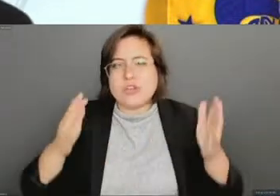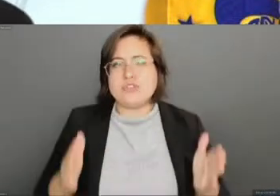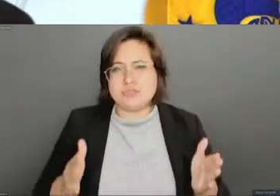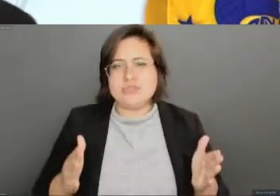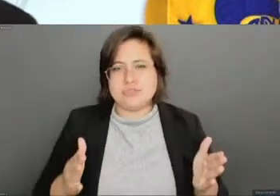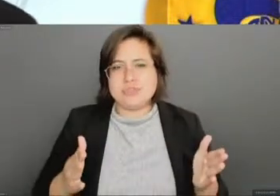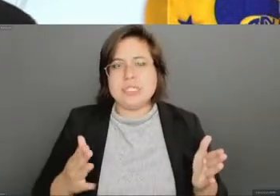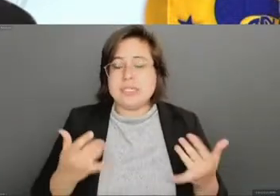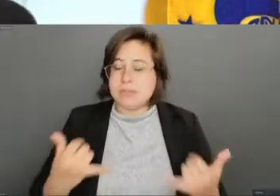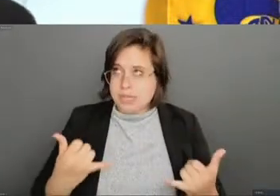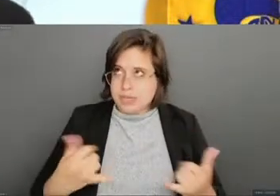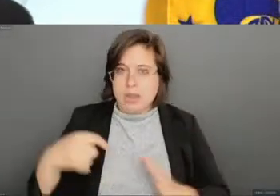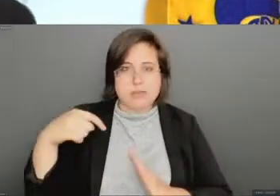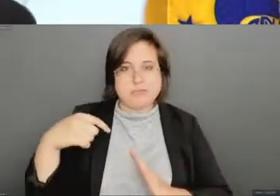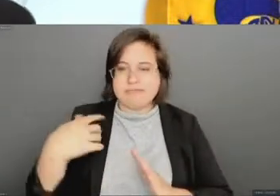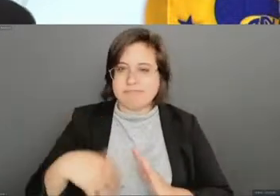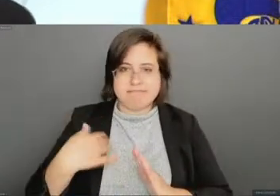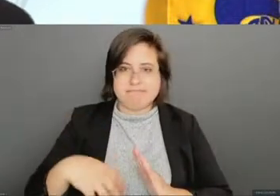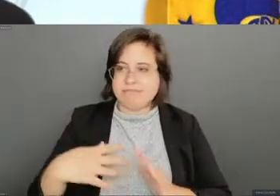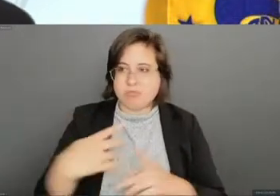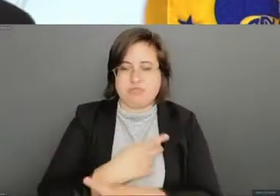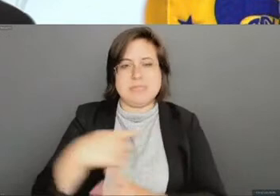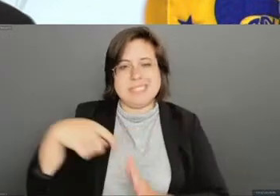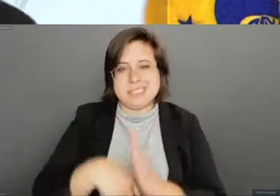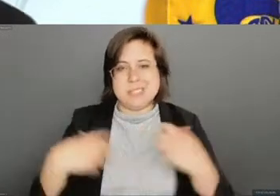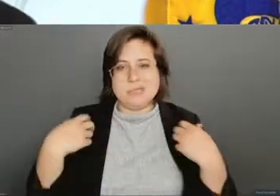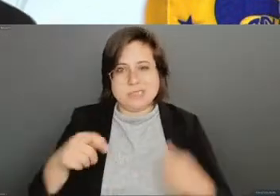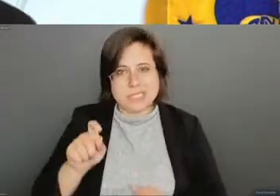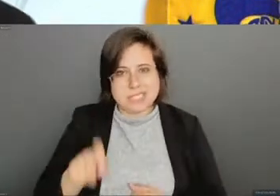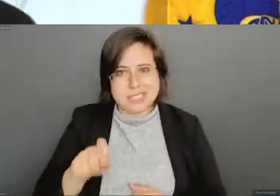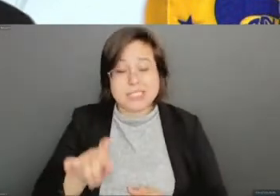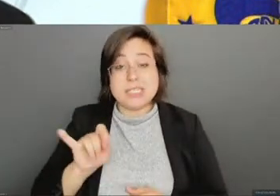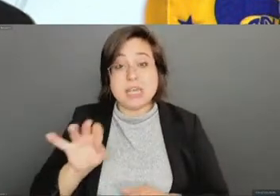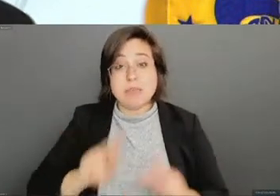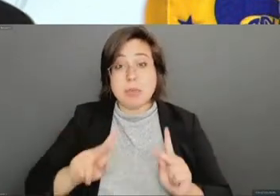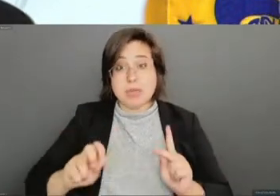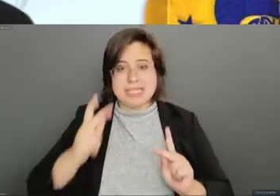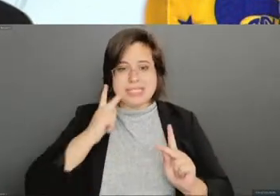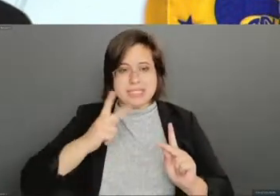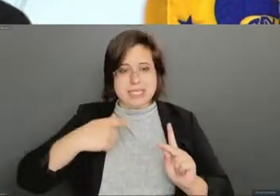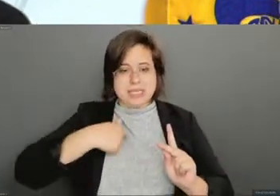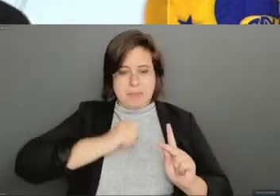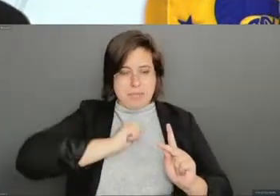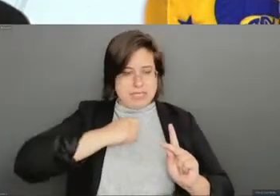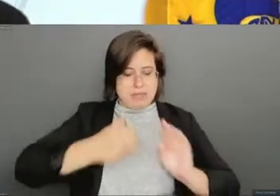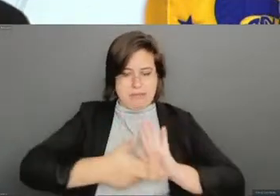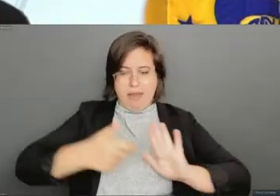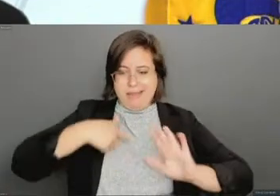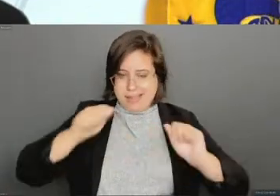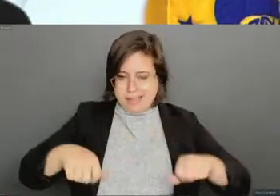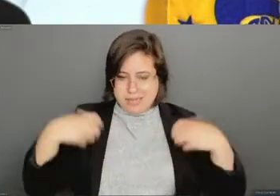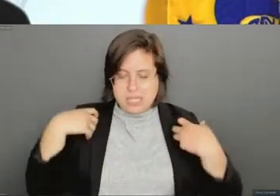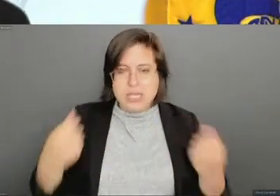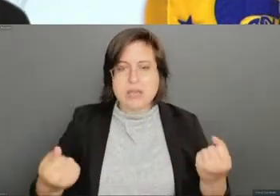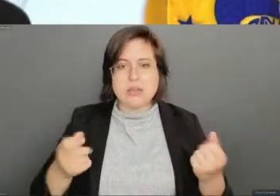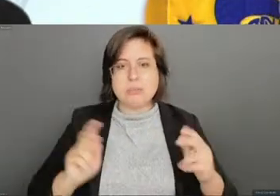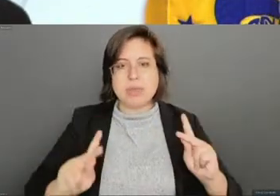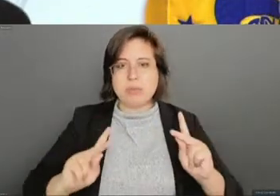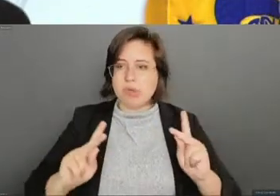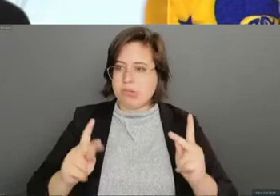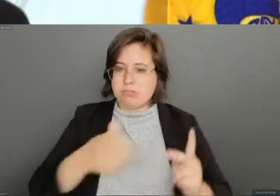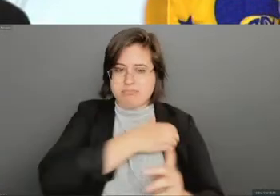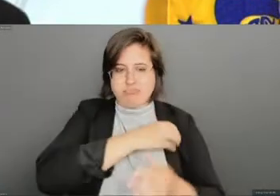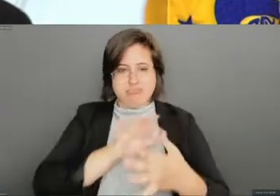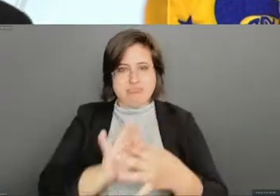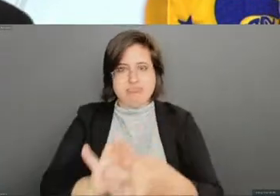deep healing is needed. And if we can get people to see themselves as agents of that healing through the power of their relationship, then I think we